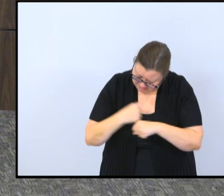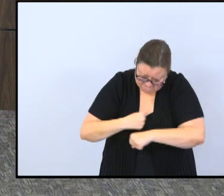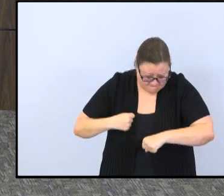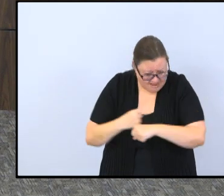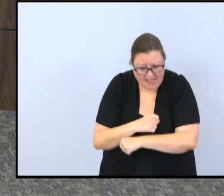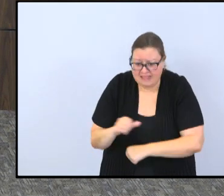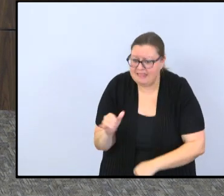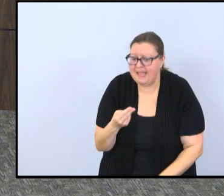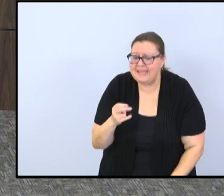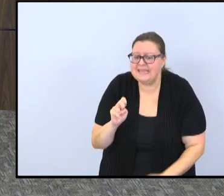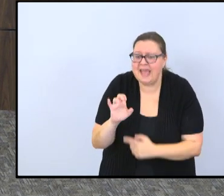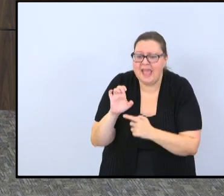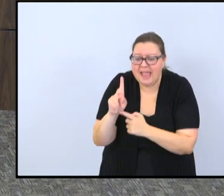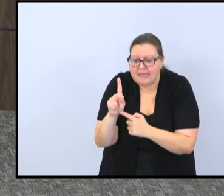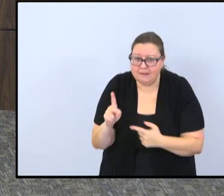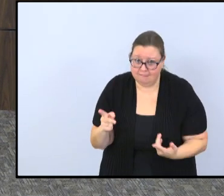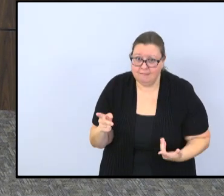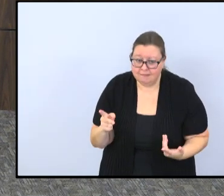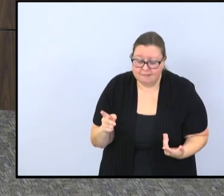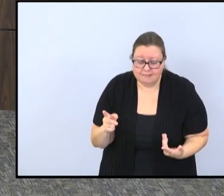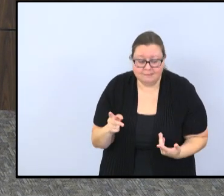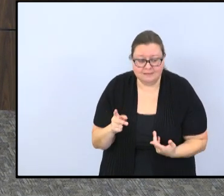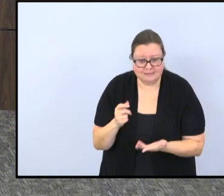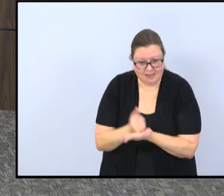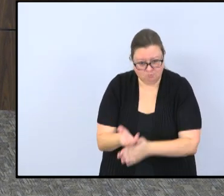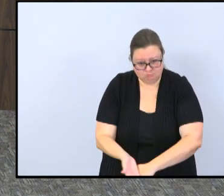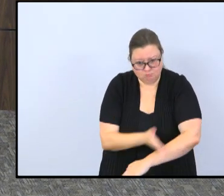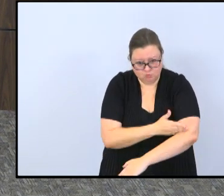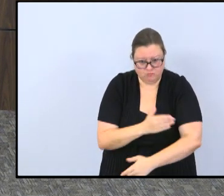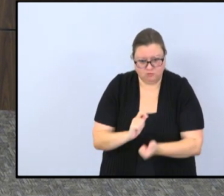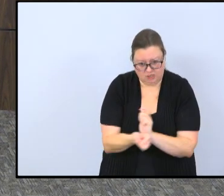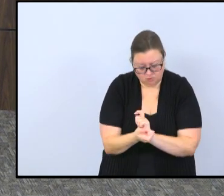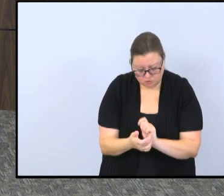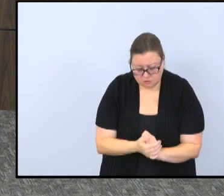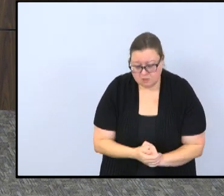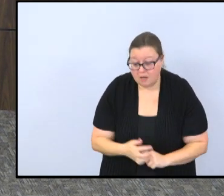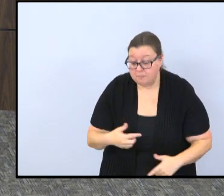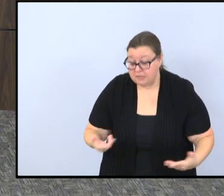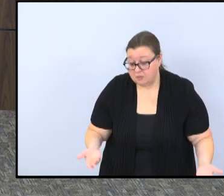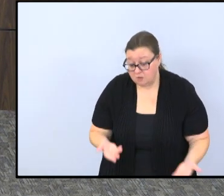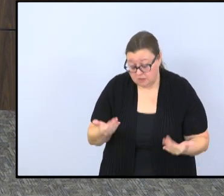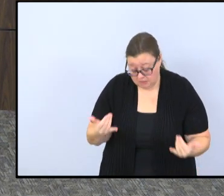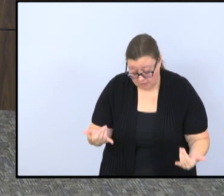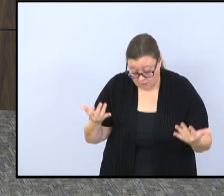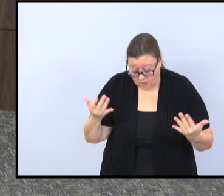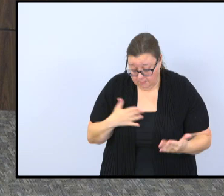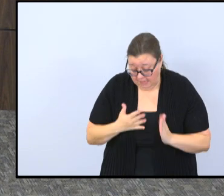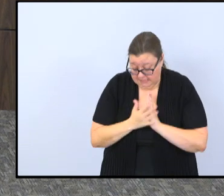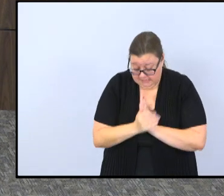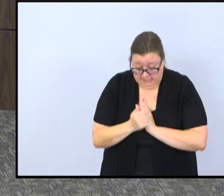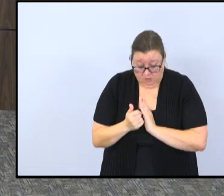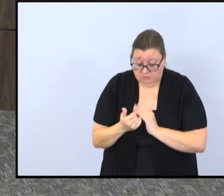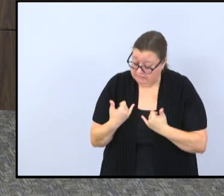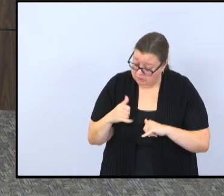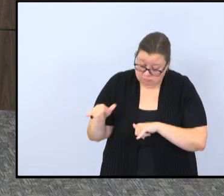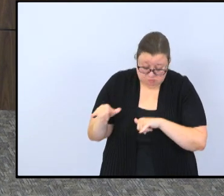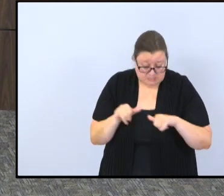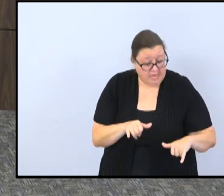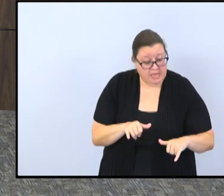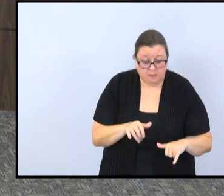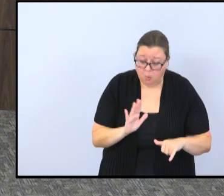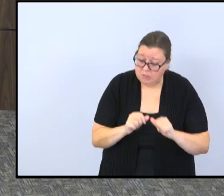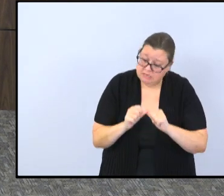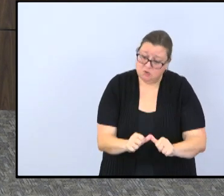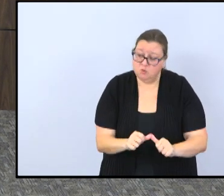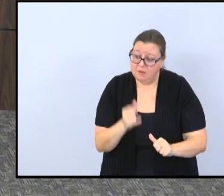fight like heck to change that. But I'm here. My skill sets are still the same and will be,